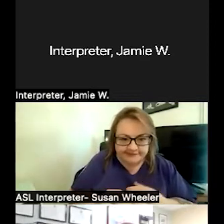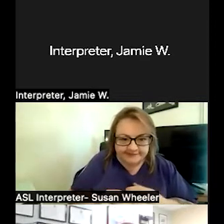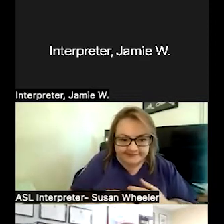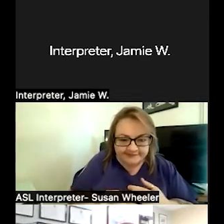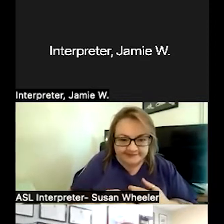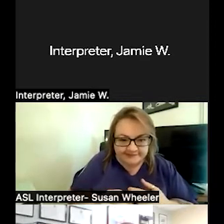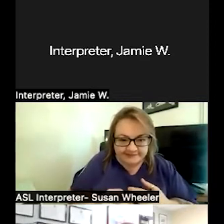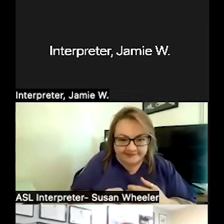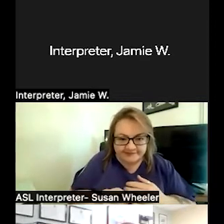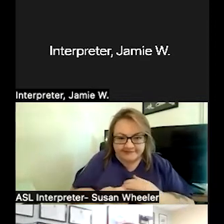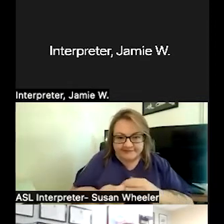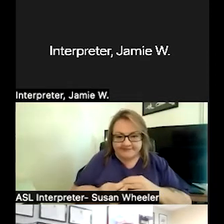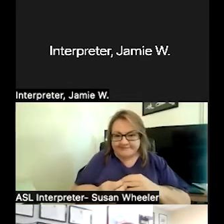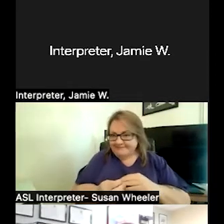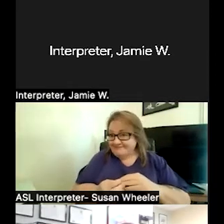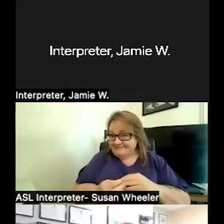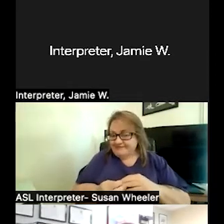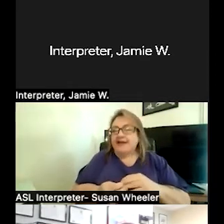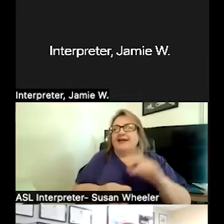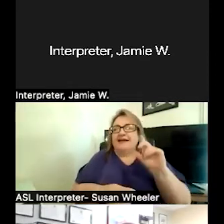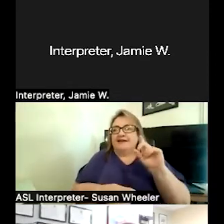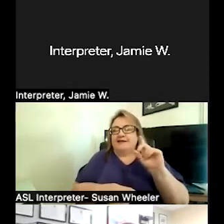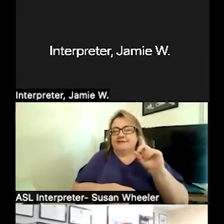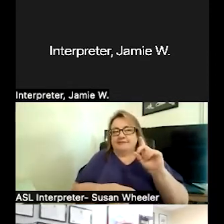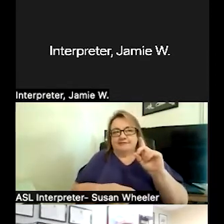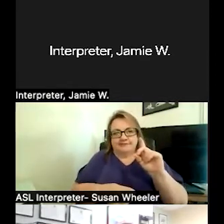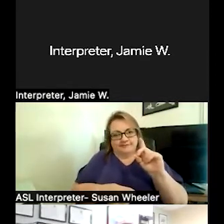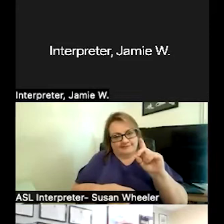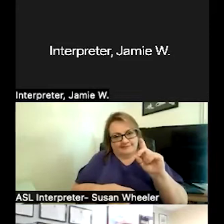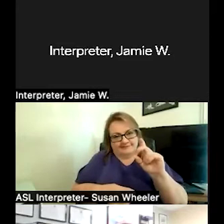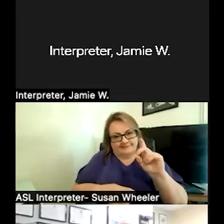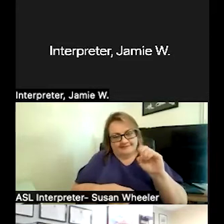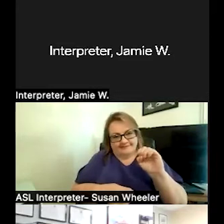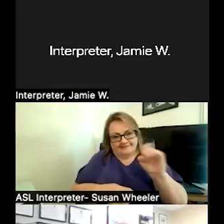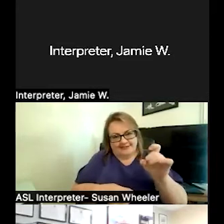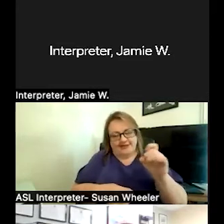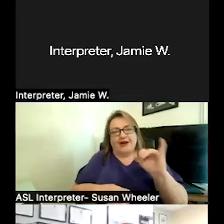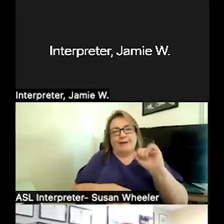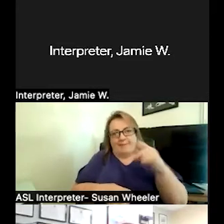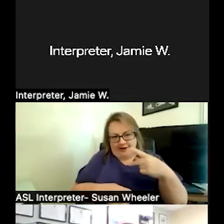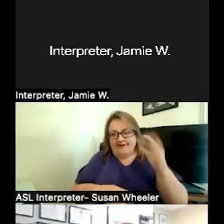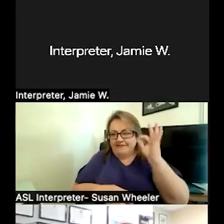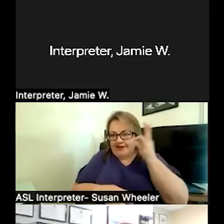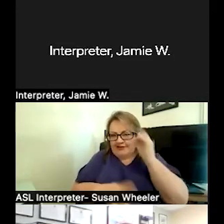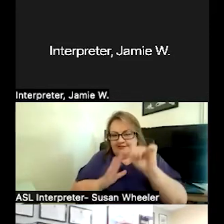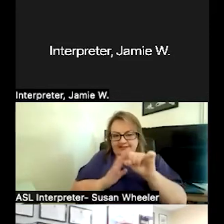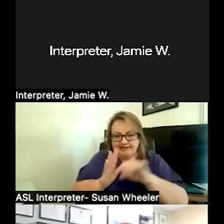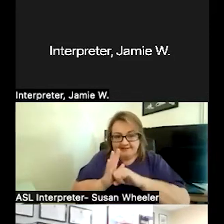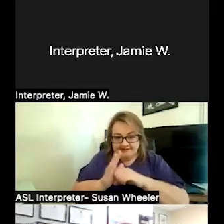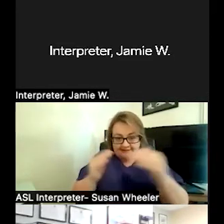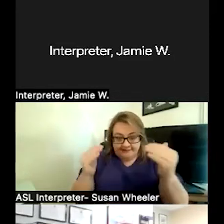And then dexterity impaired, federal and state resources.